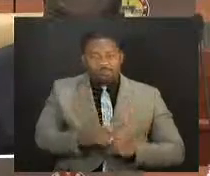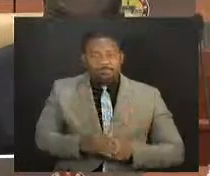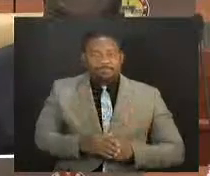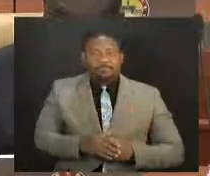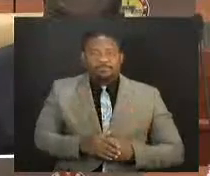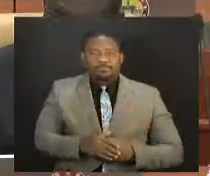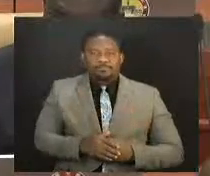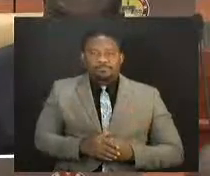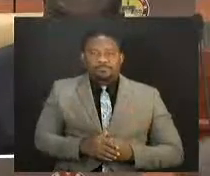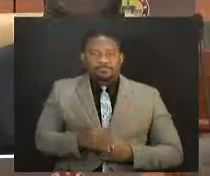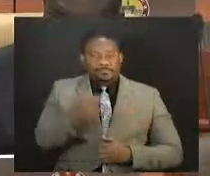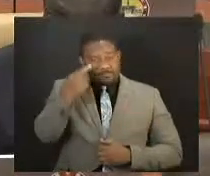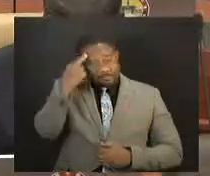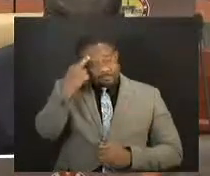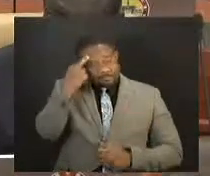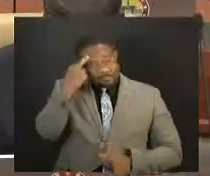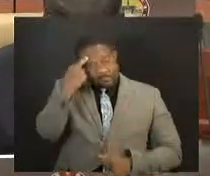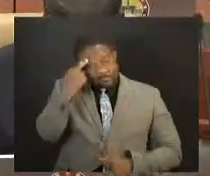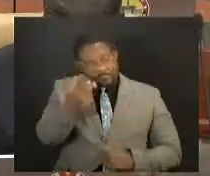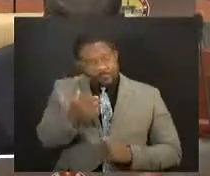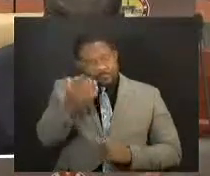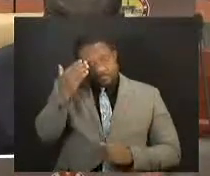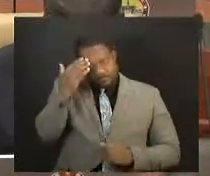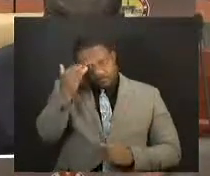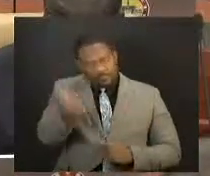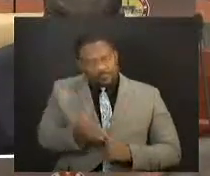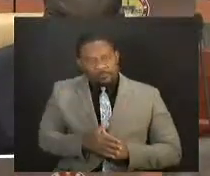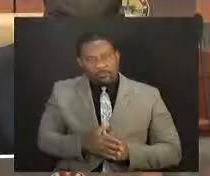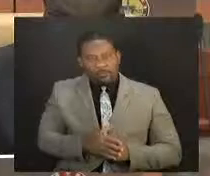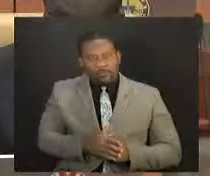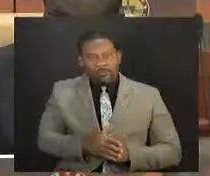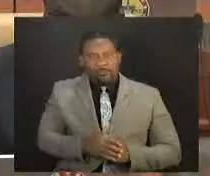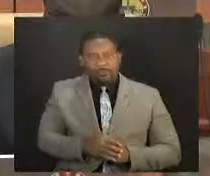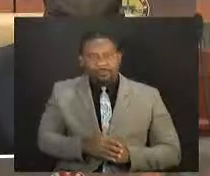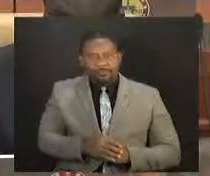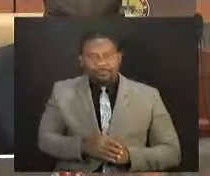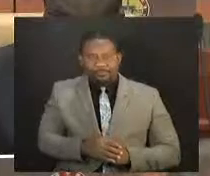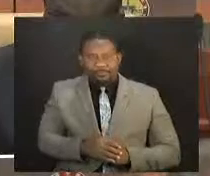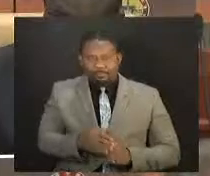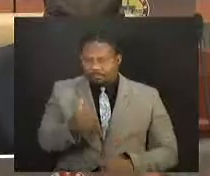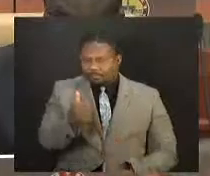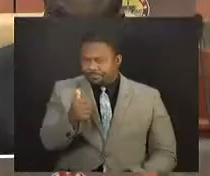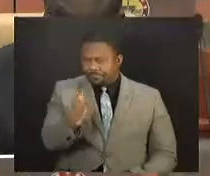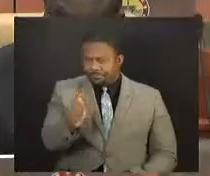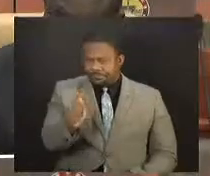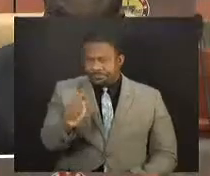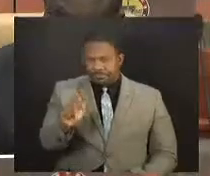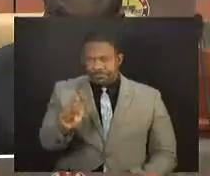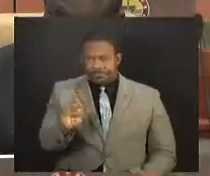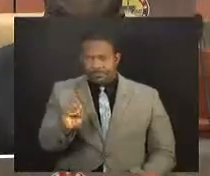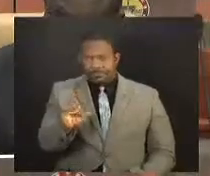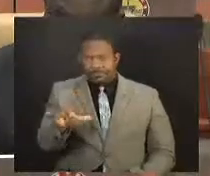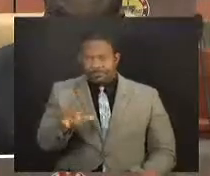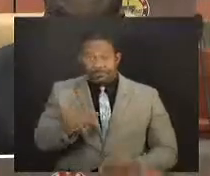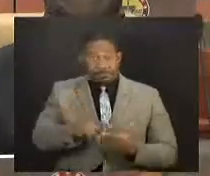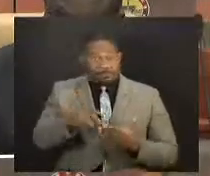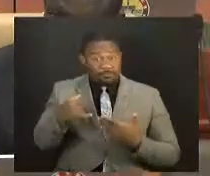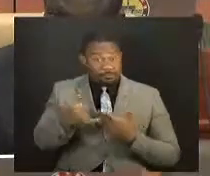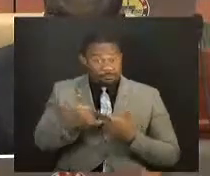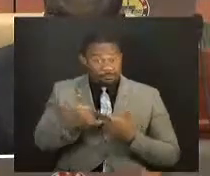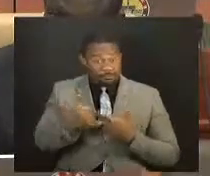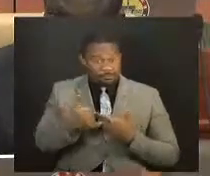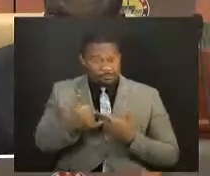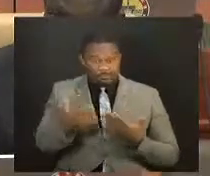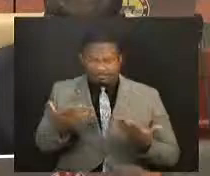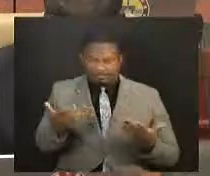And his reason was that it is because it is a turnkey project. Mr. Speaker, I find